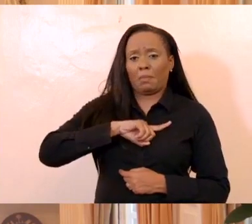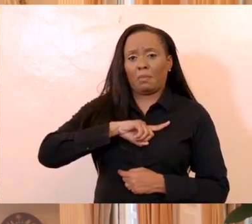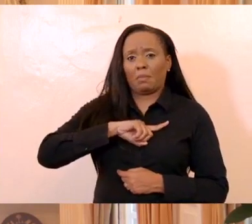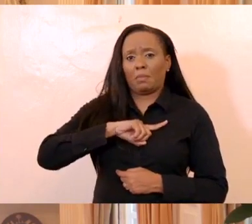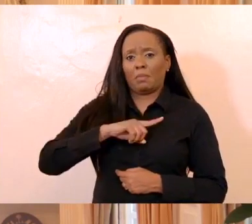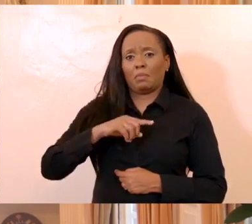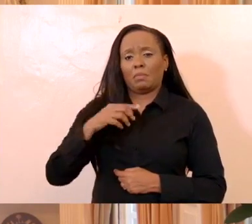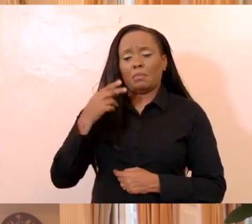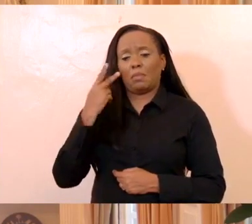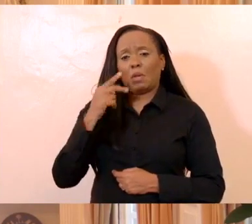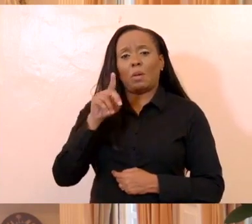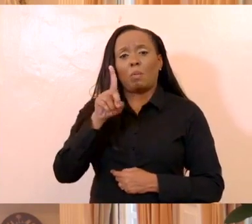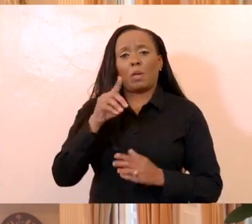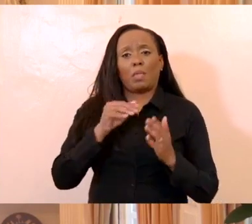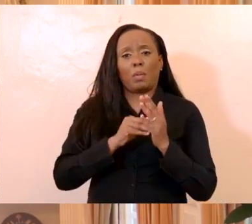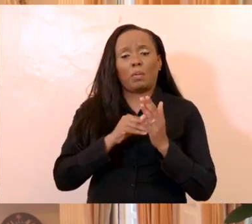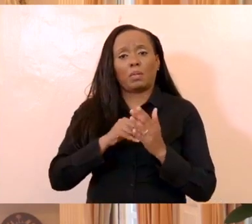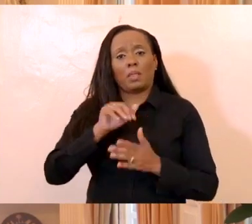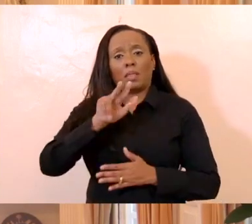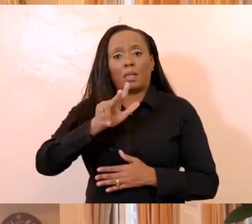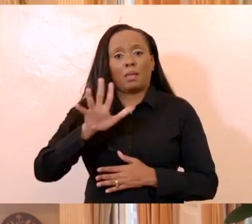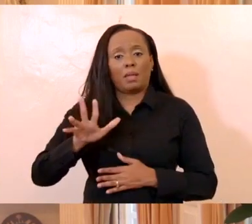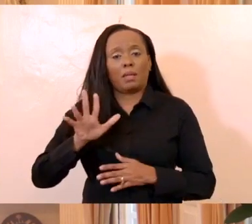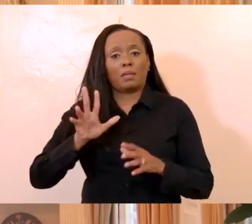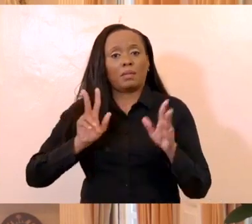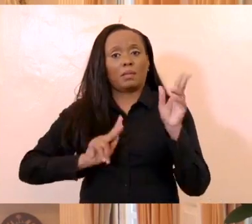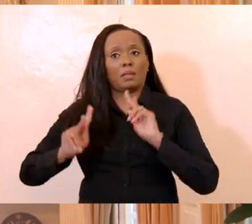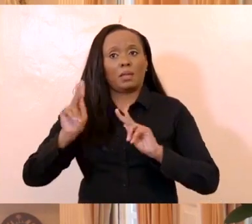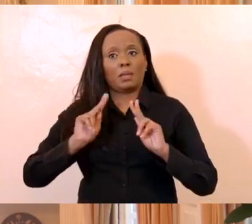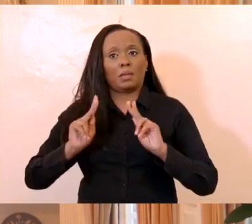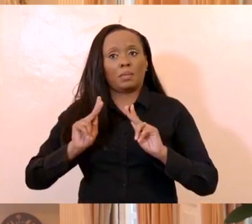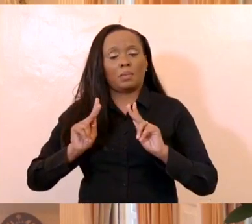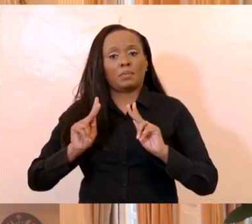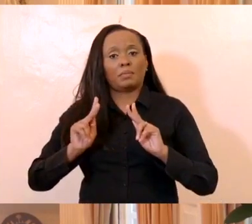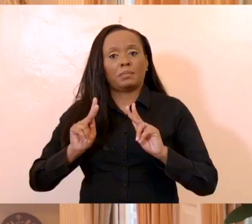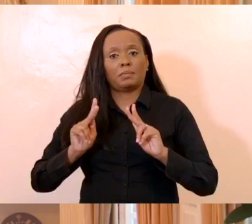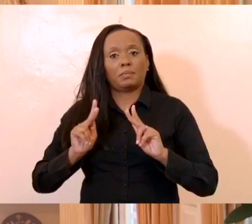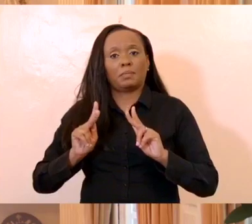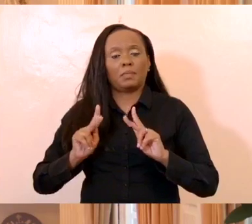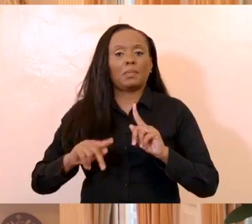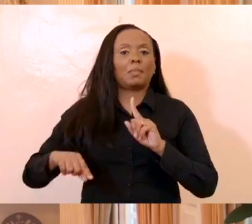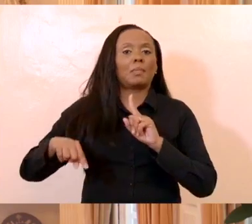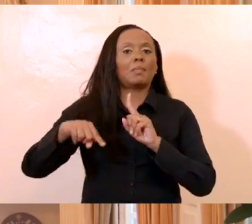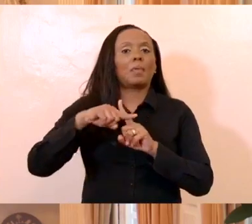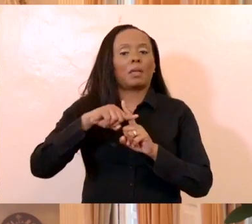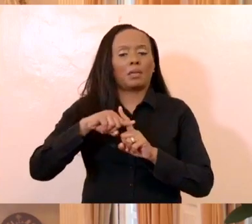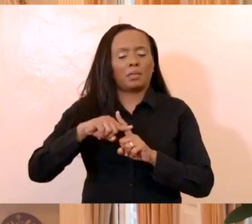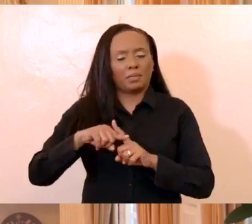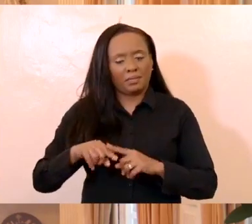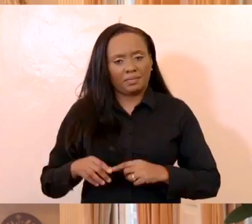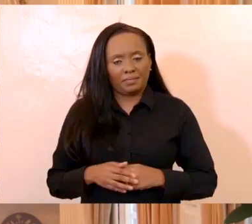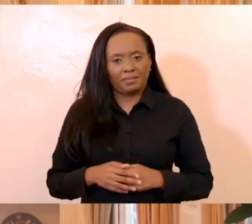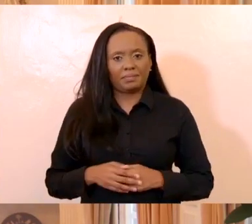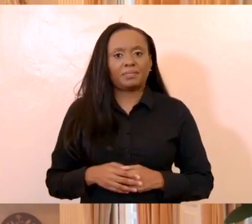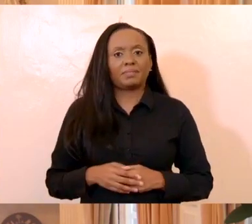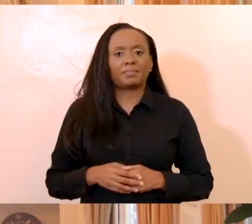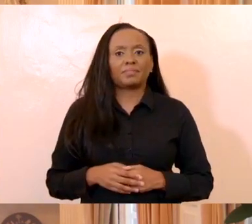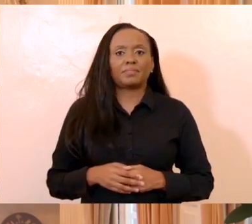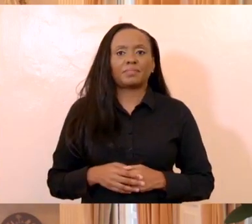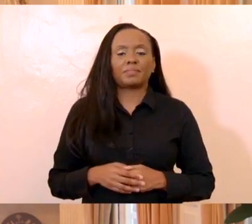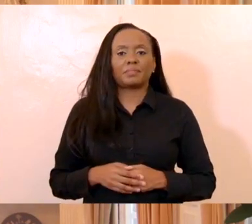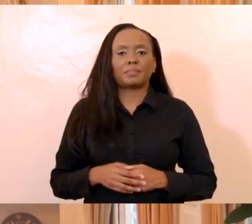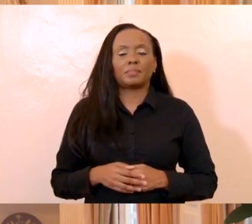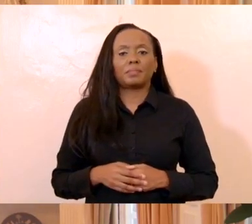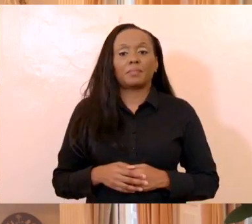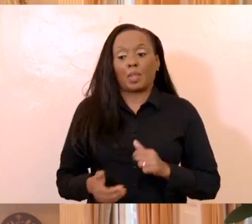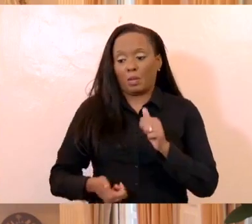some 1,035 persons who were added in terms of positive cases. And most